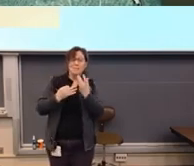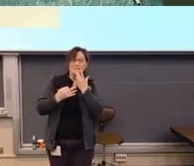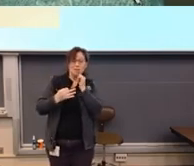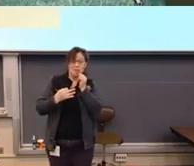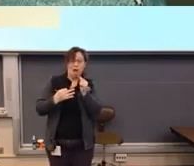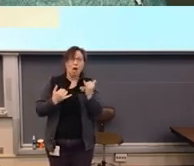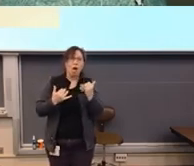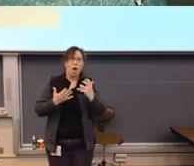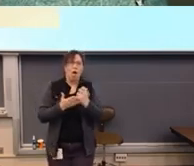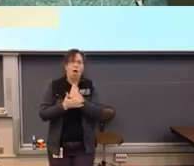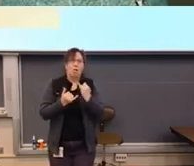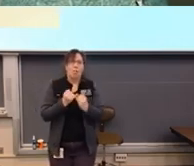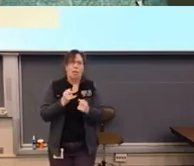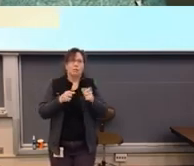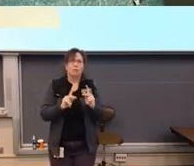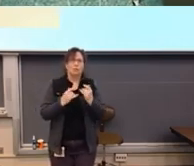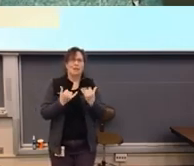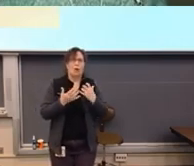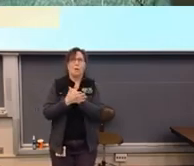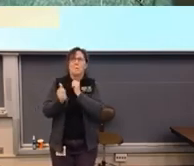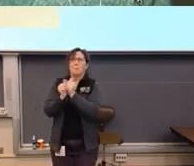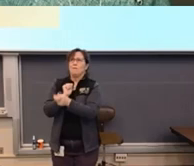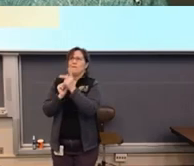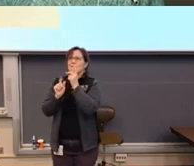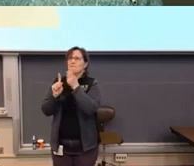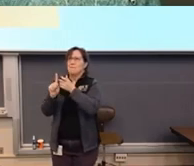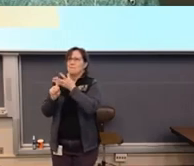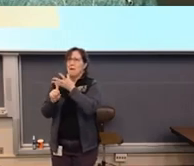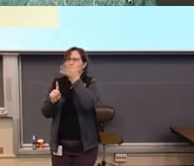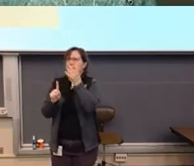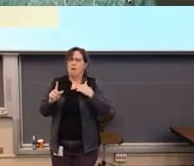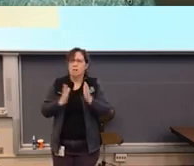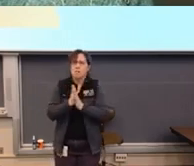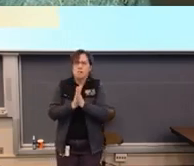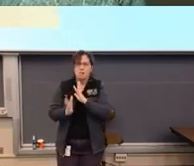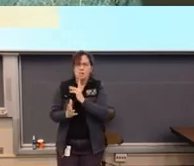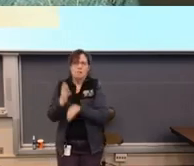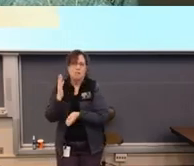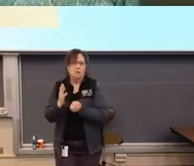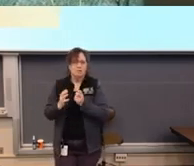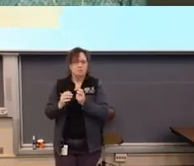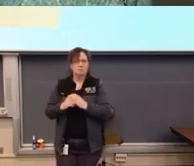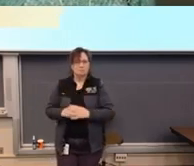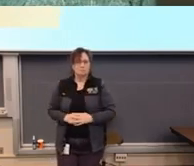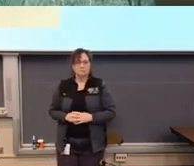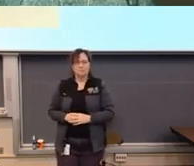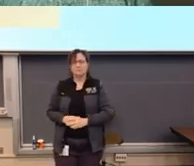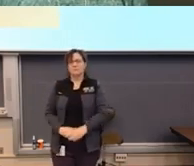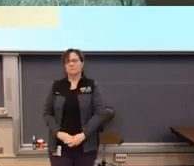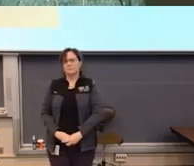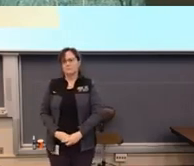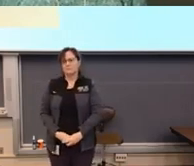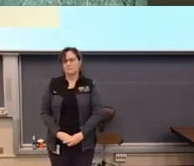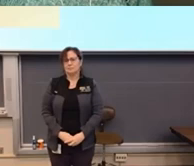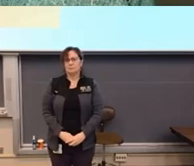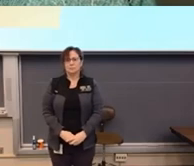their last opportunity to get mom or dad's approval. So they go in all in to try to do that. The other